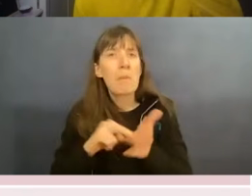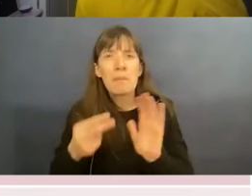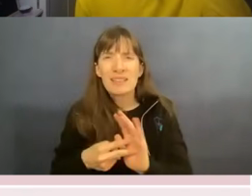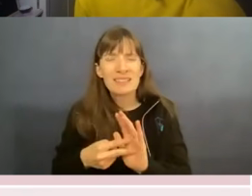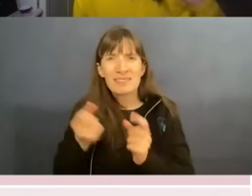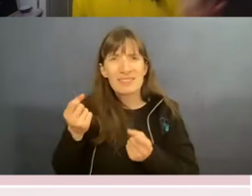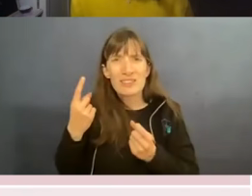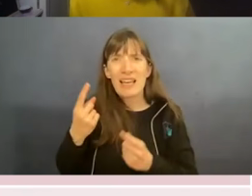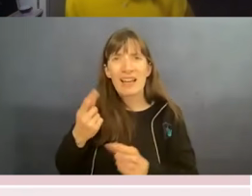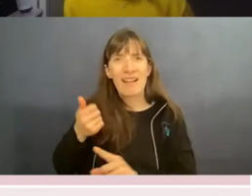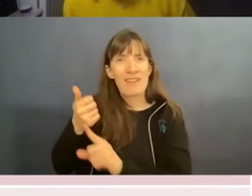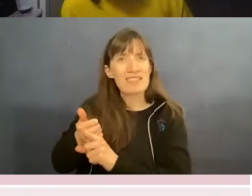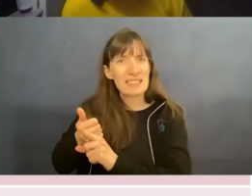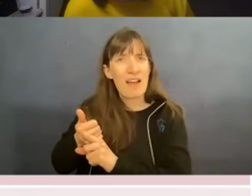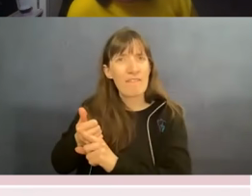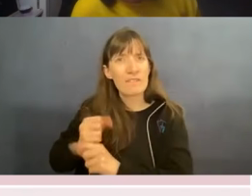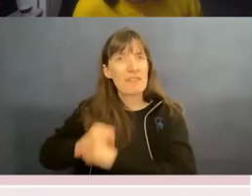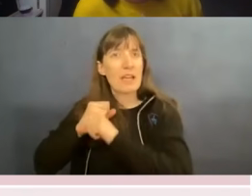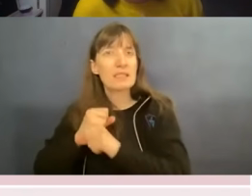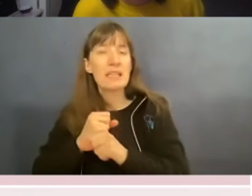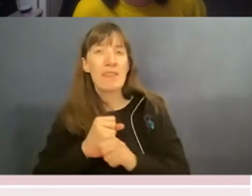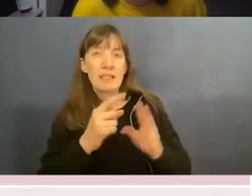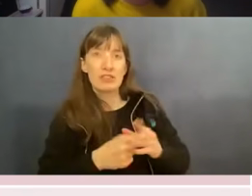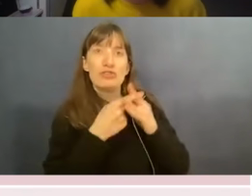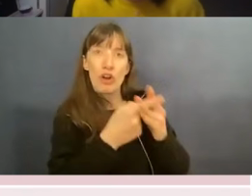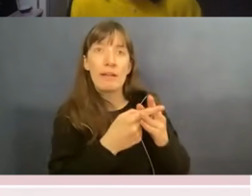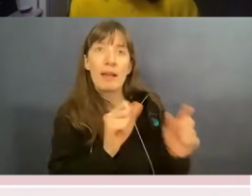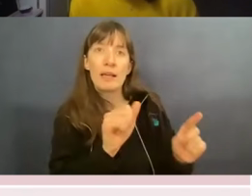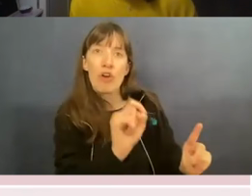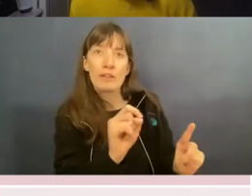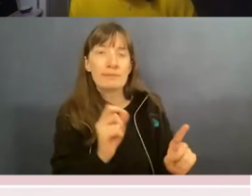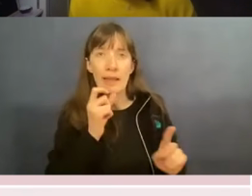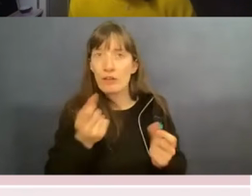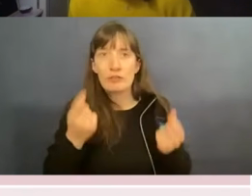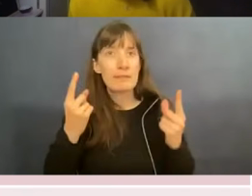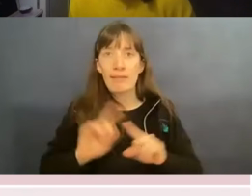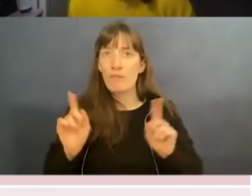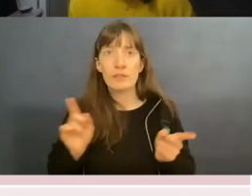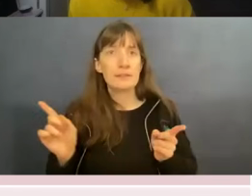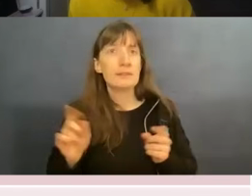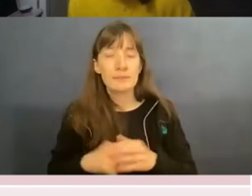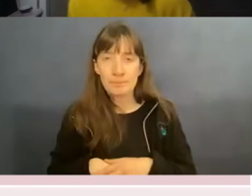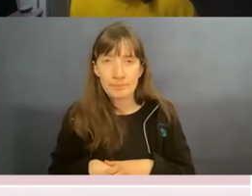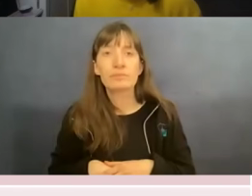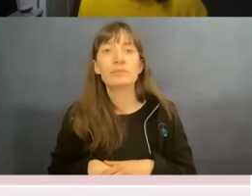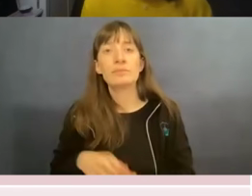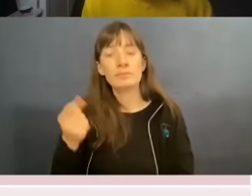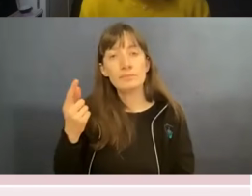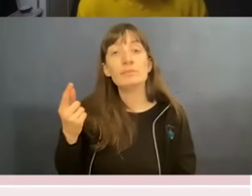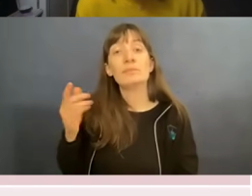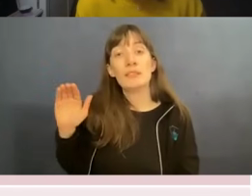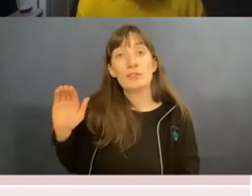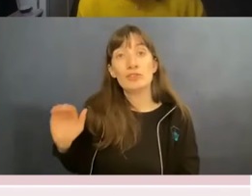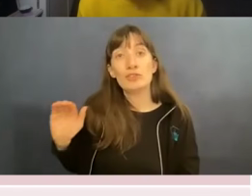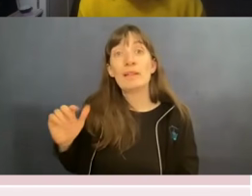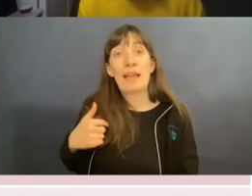is that like initial aggression or assault. Again, what a lot of you have mentioned in the chat of children perceiving that violence